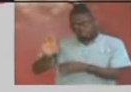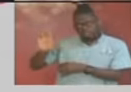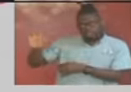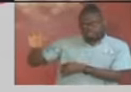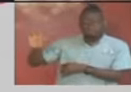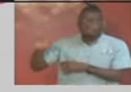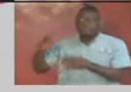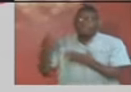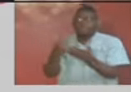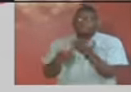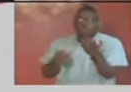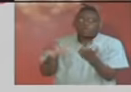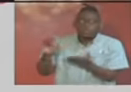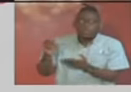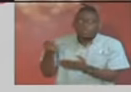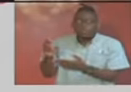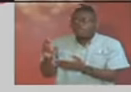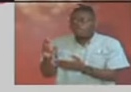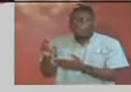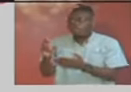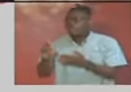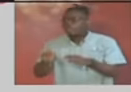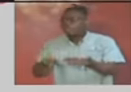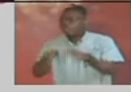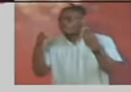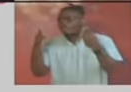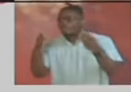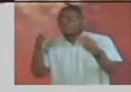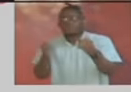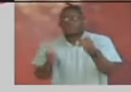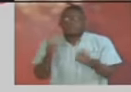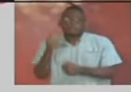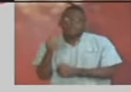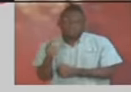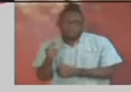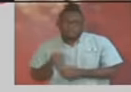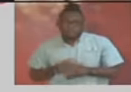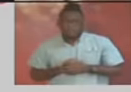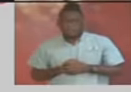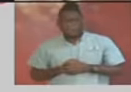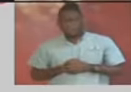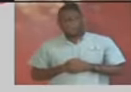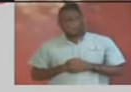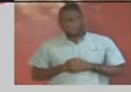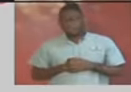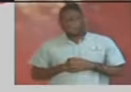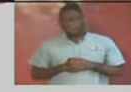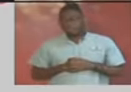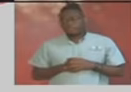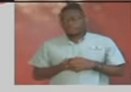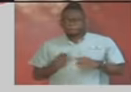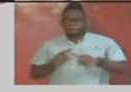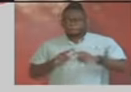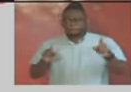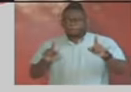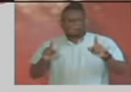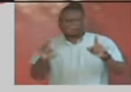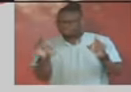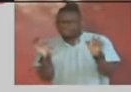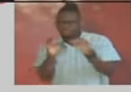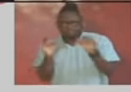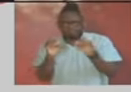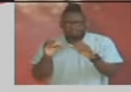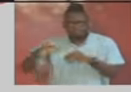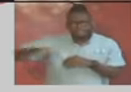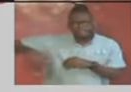being viewed as closed in terms of sectors, and then we will make our recommendations as per usual, but nothing concrete has been made with regards